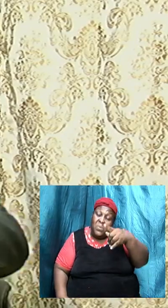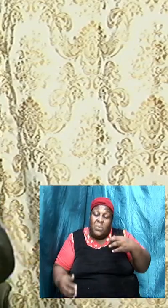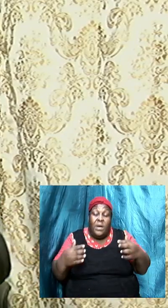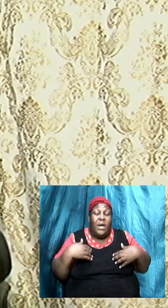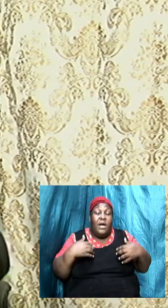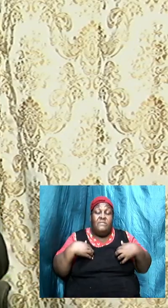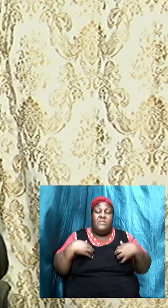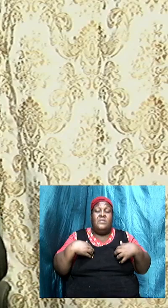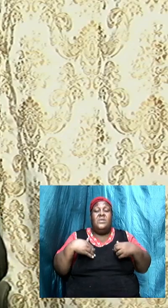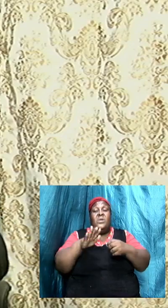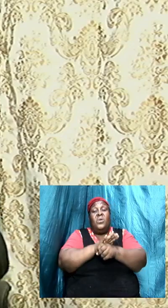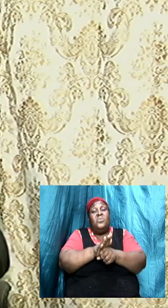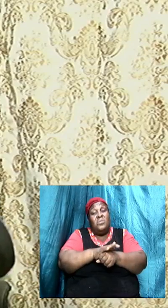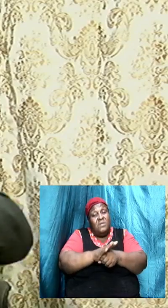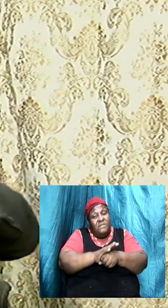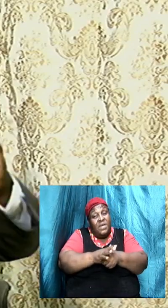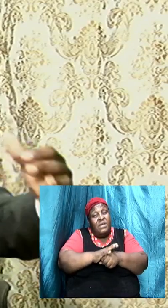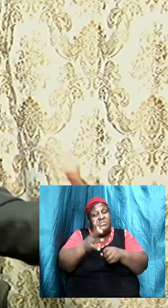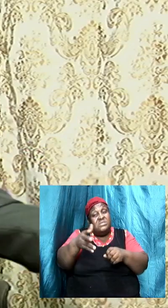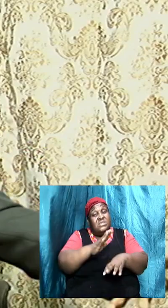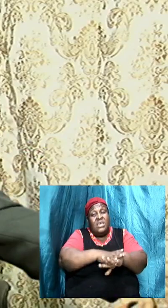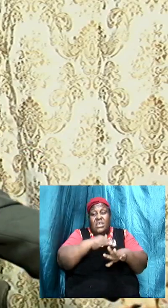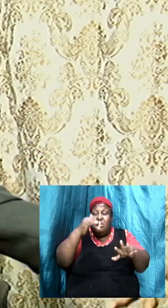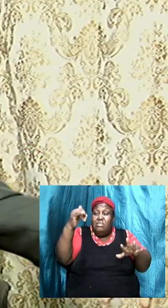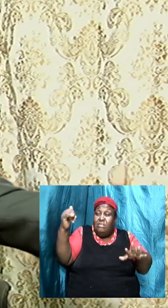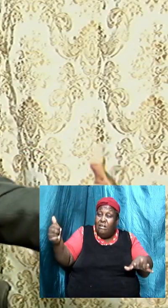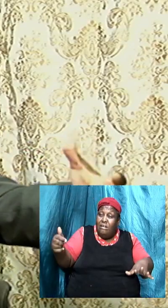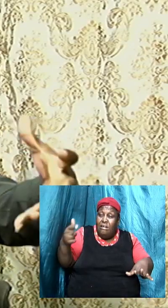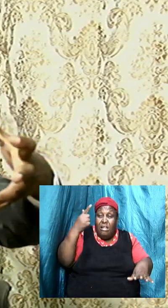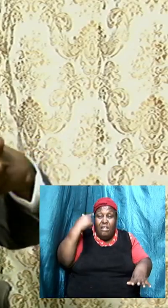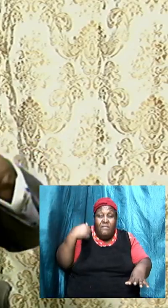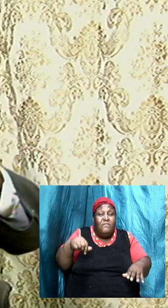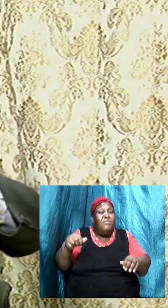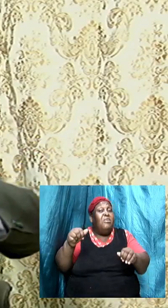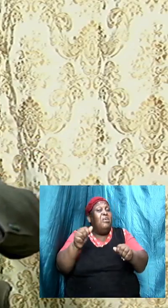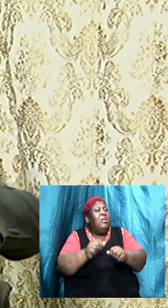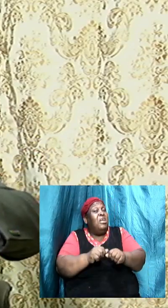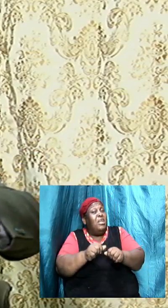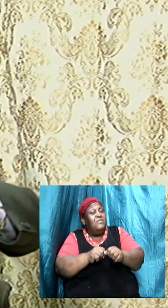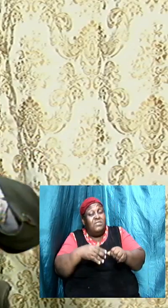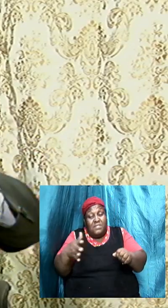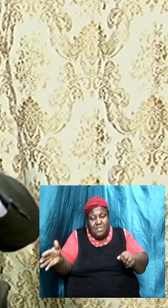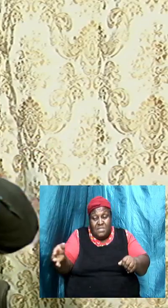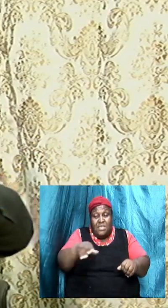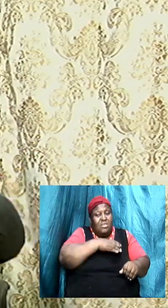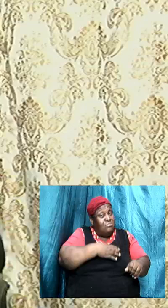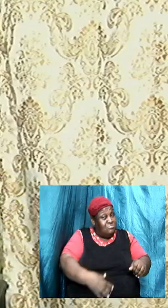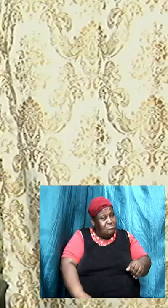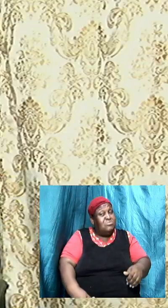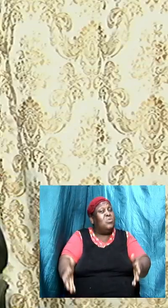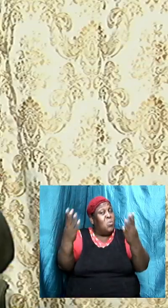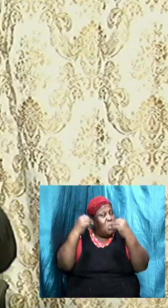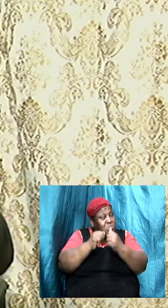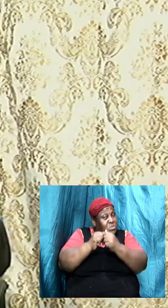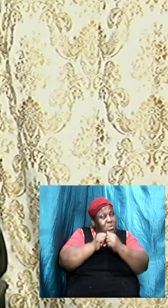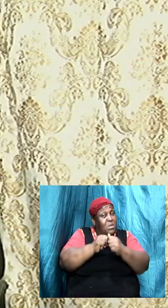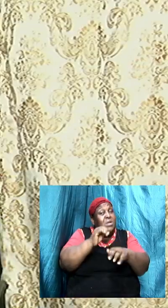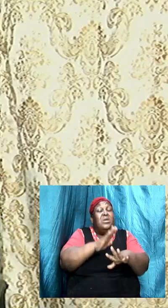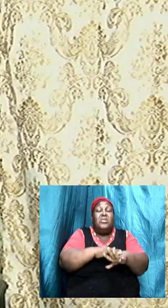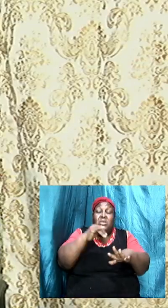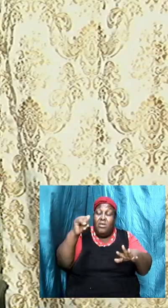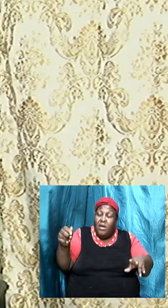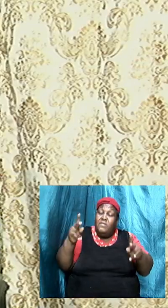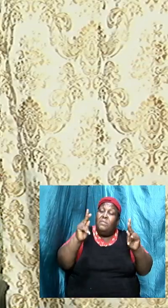to contend with. You have the call for everything in Christendom to come together. You have the call for persons to